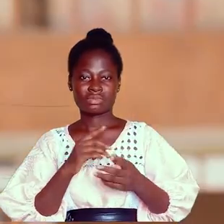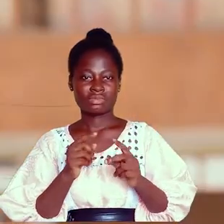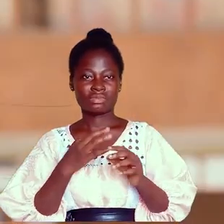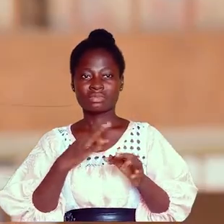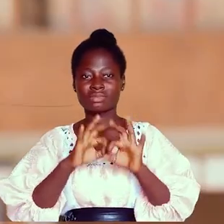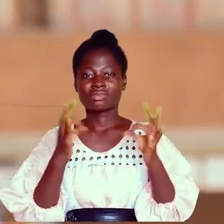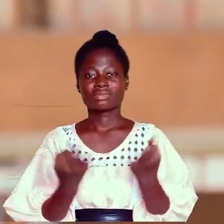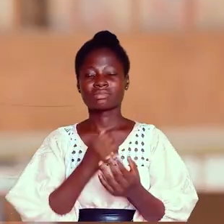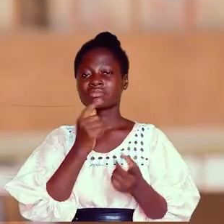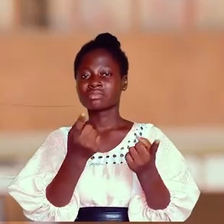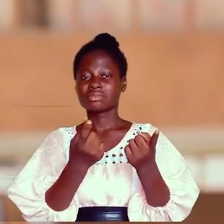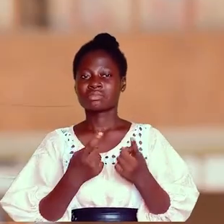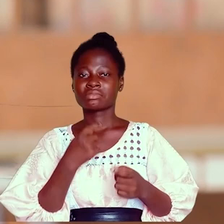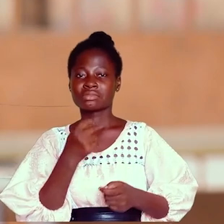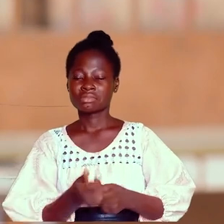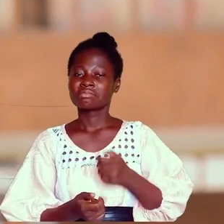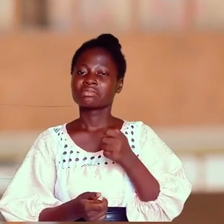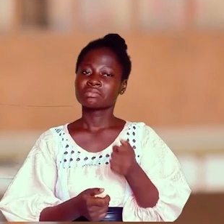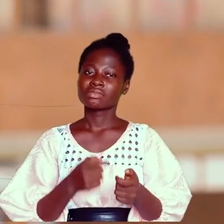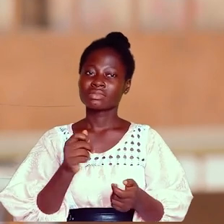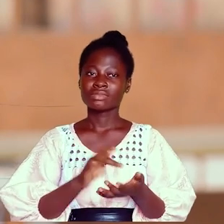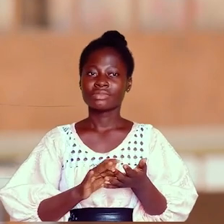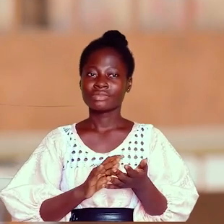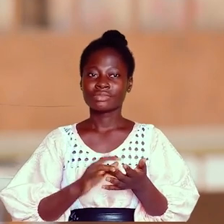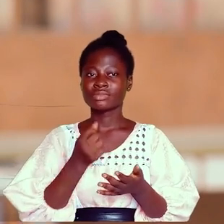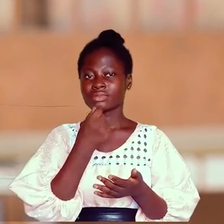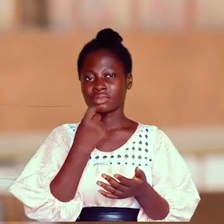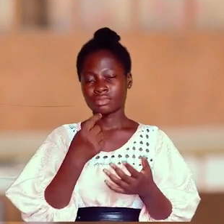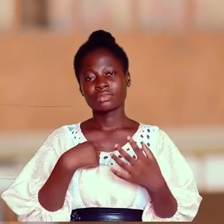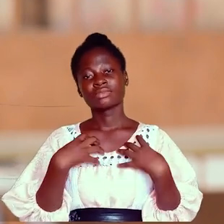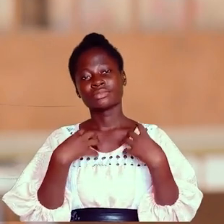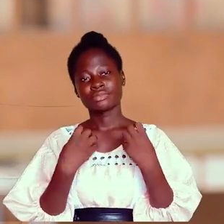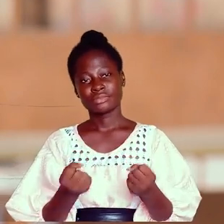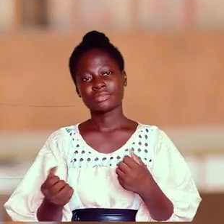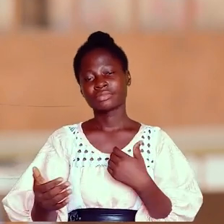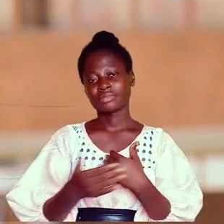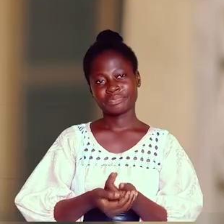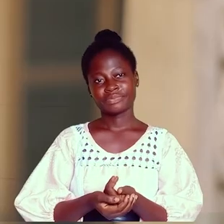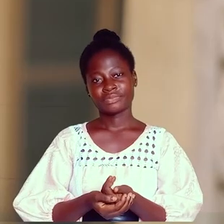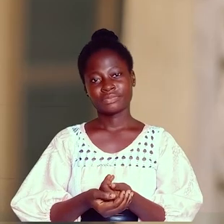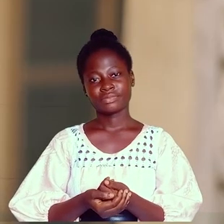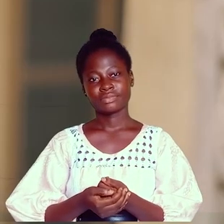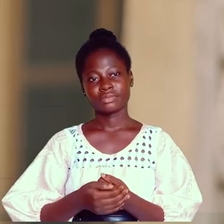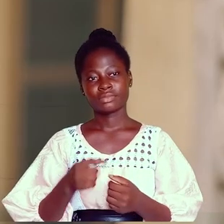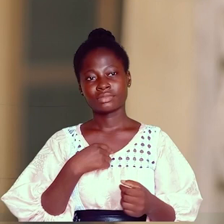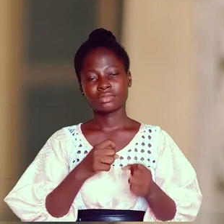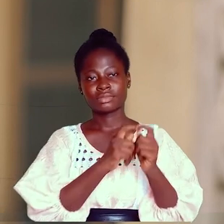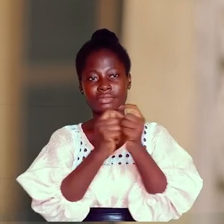not coming. So small, I was giving medication. So I got well and I came back. We were